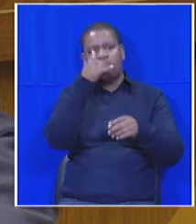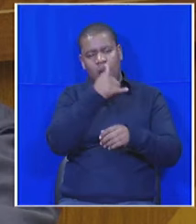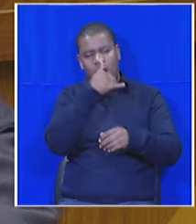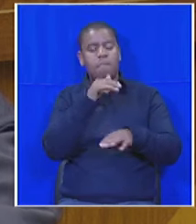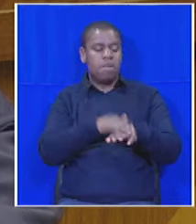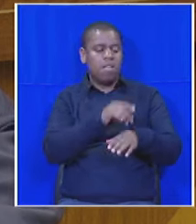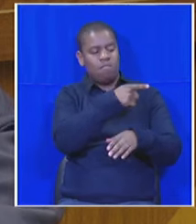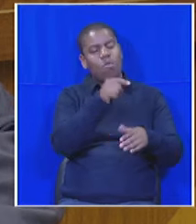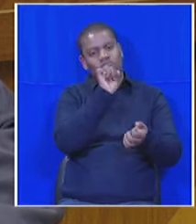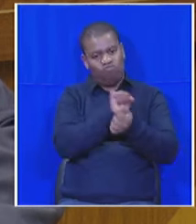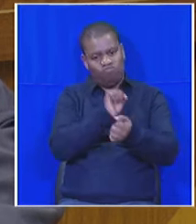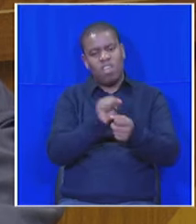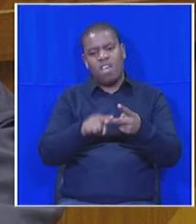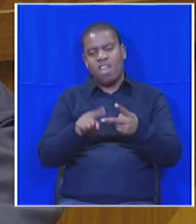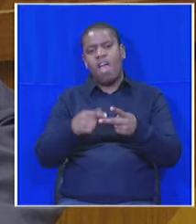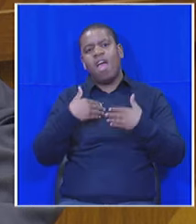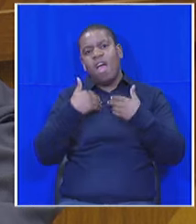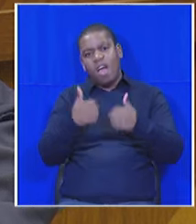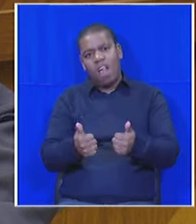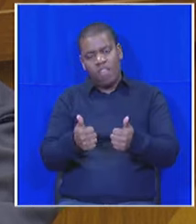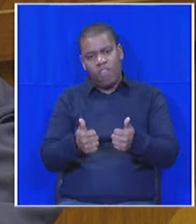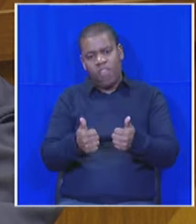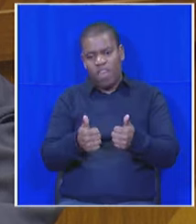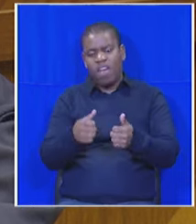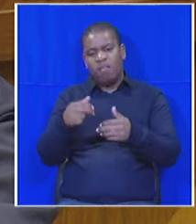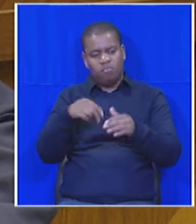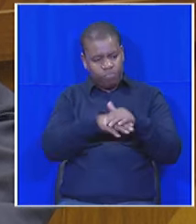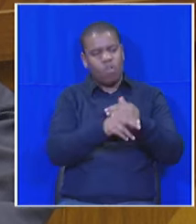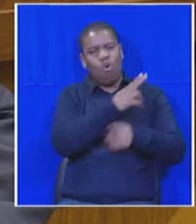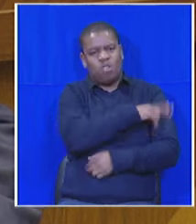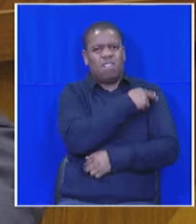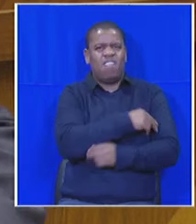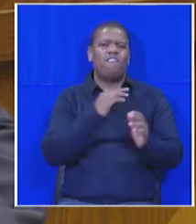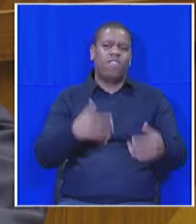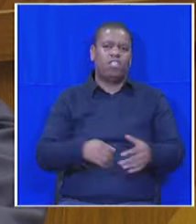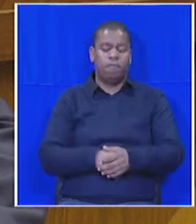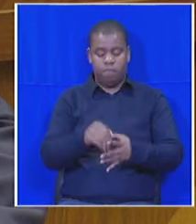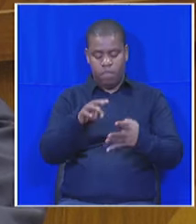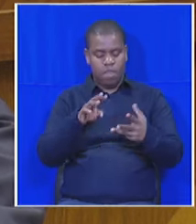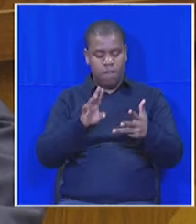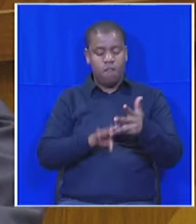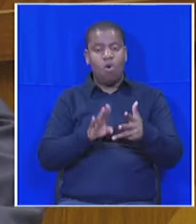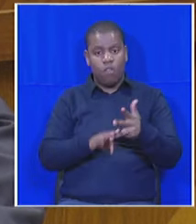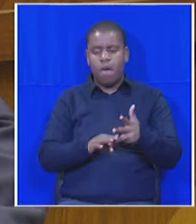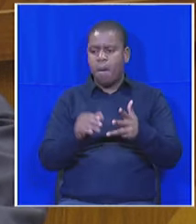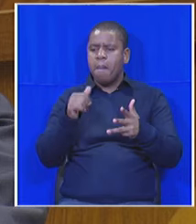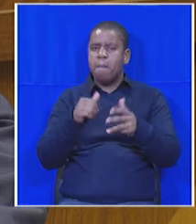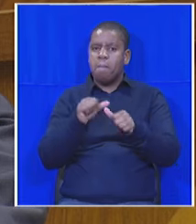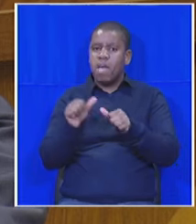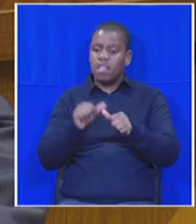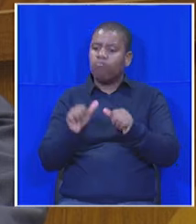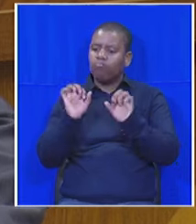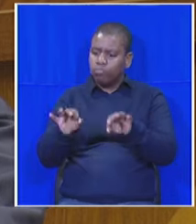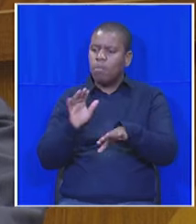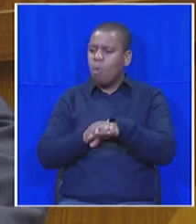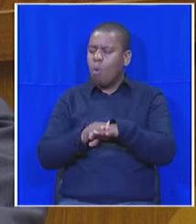people would be saved. Quadro. Better relations with the provinces would help to optimize assistance given